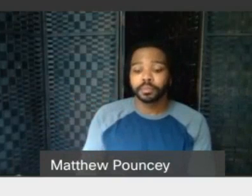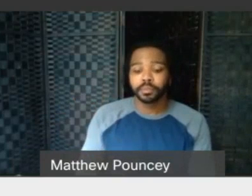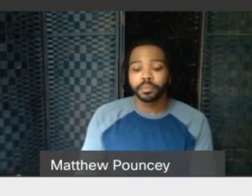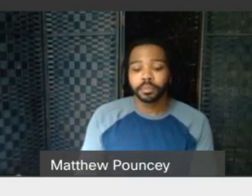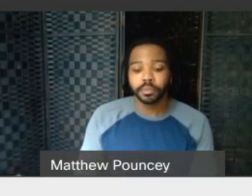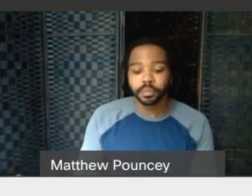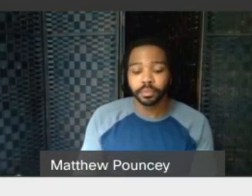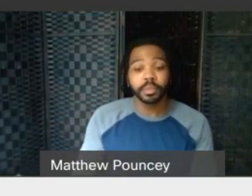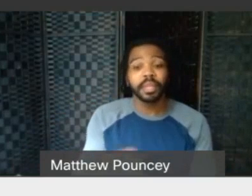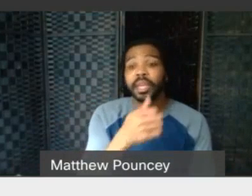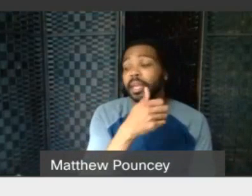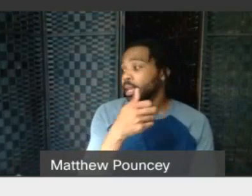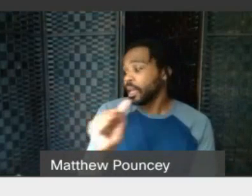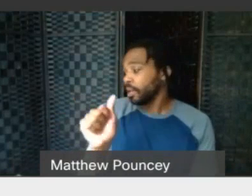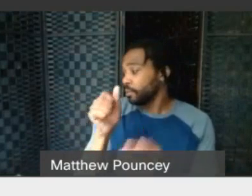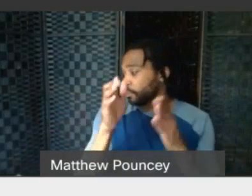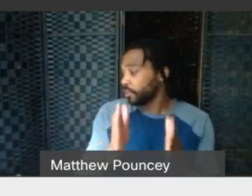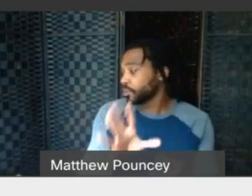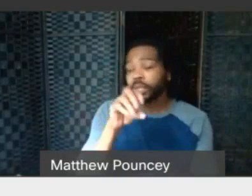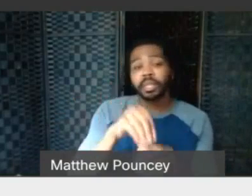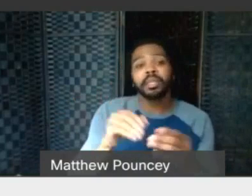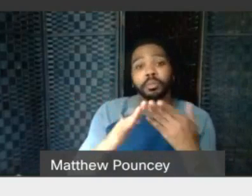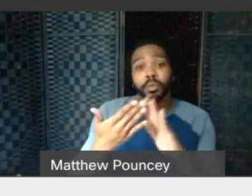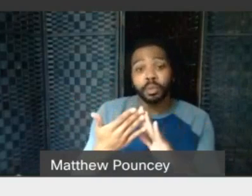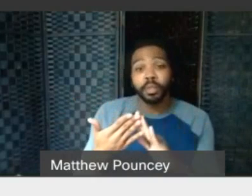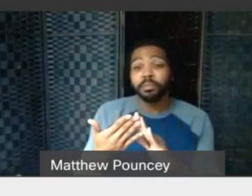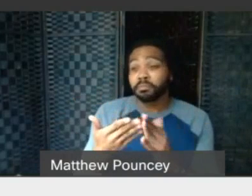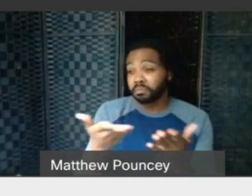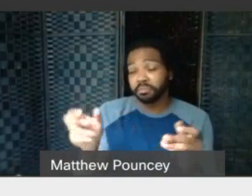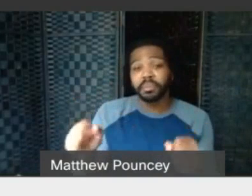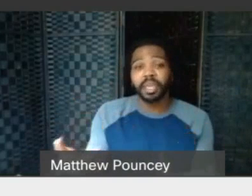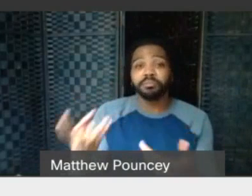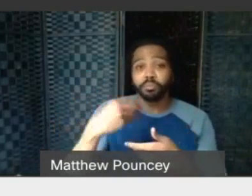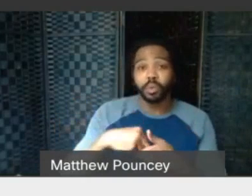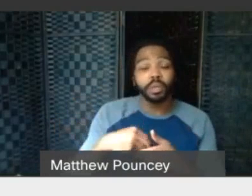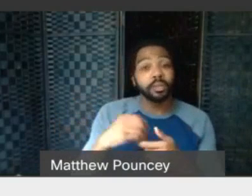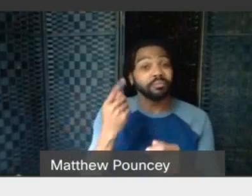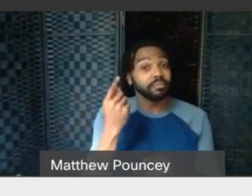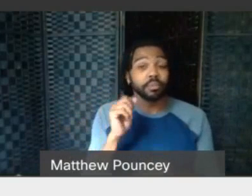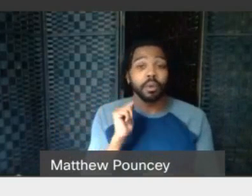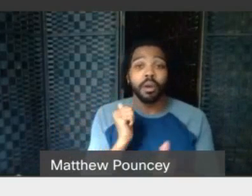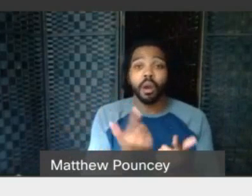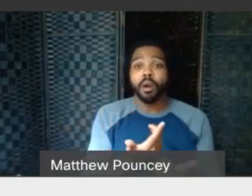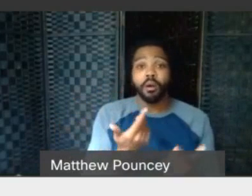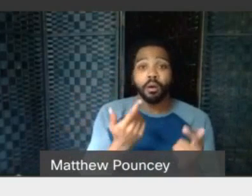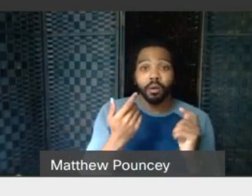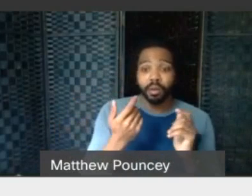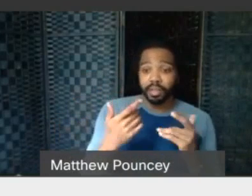and anyone in the community. These events are also registered.